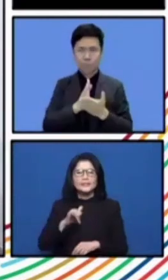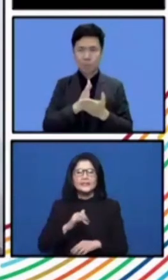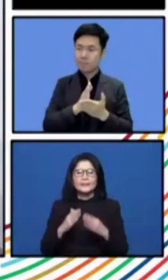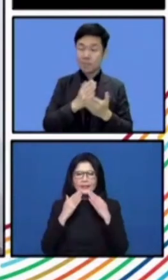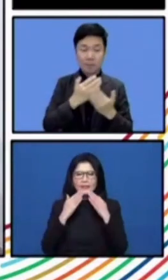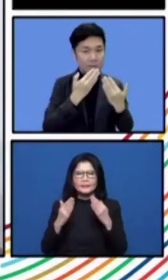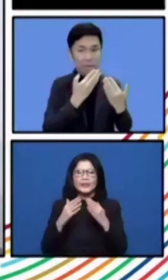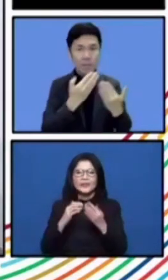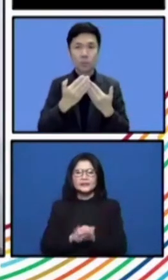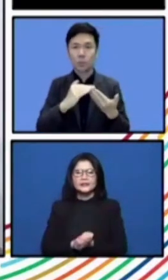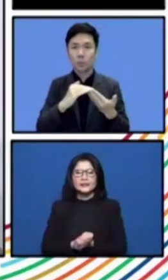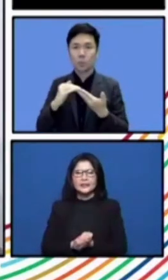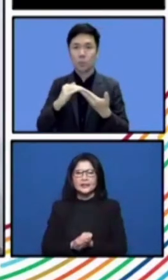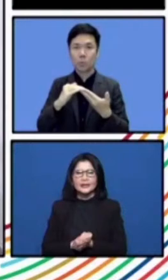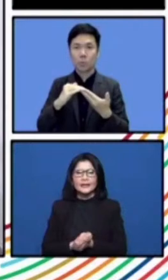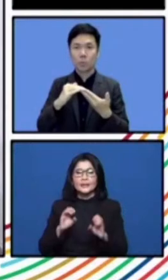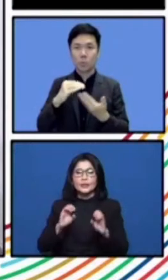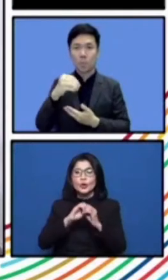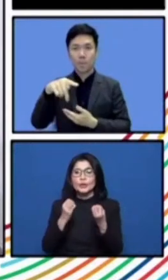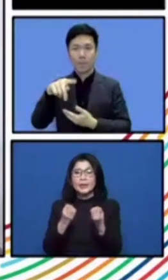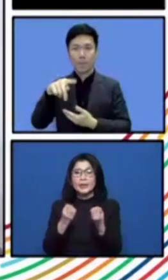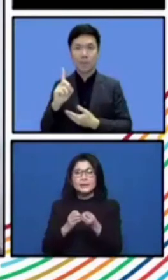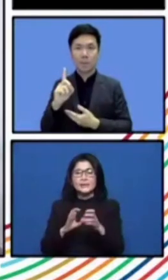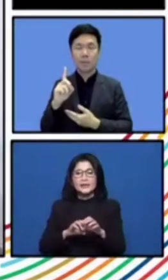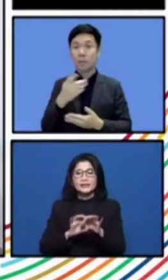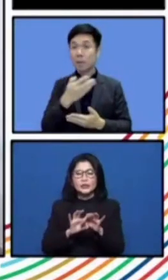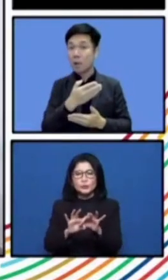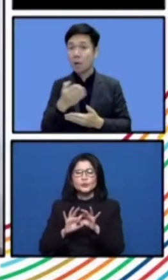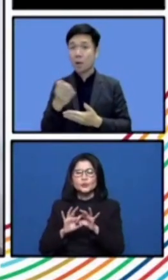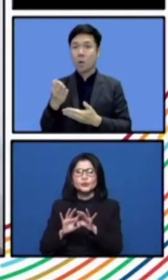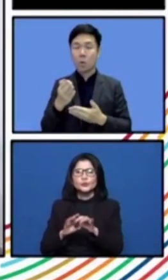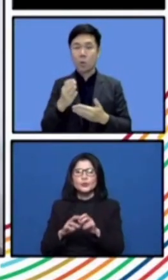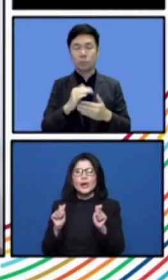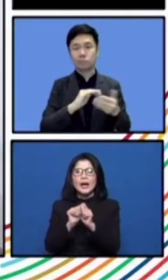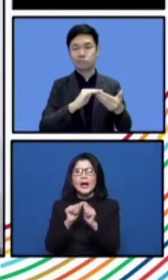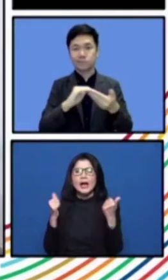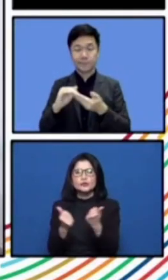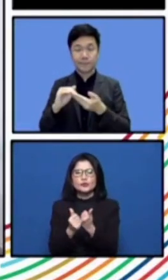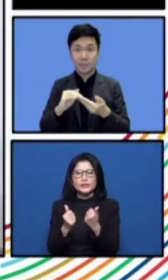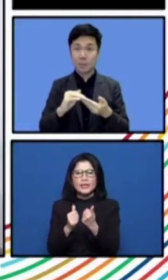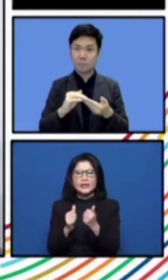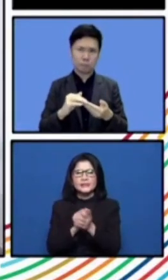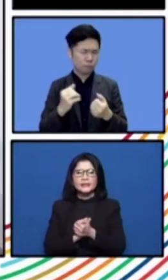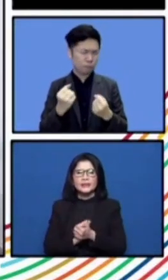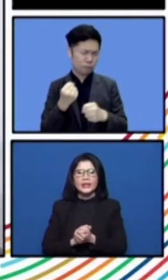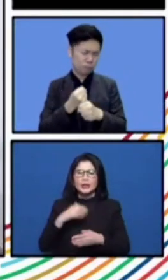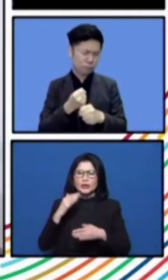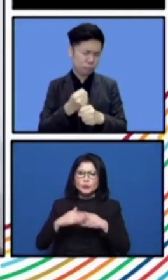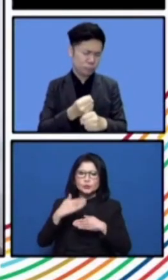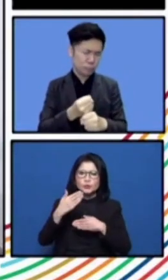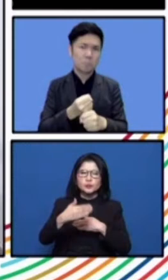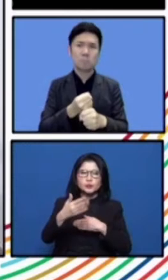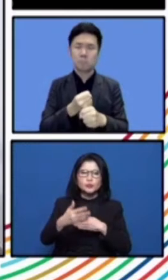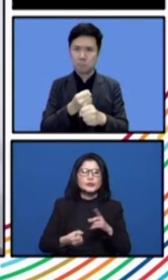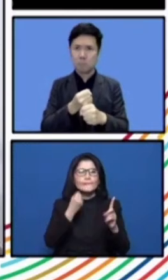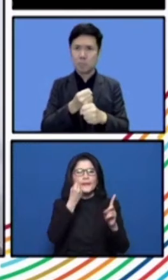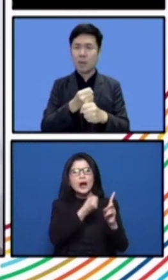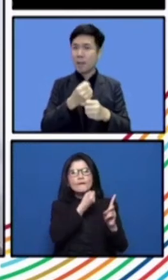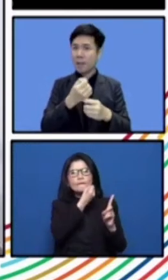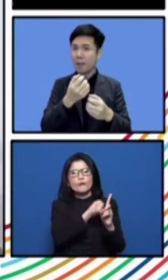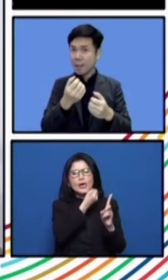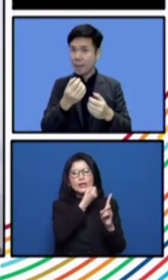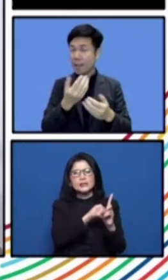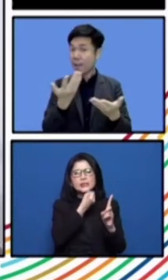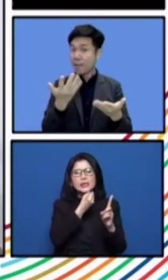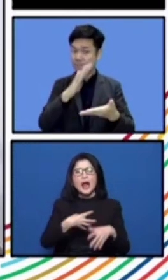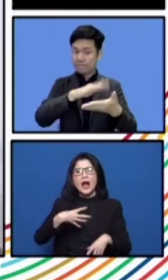take Forest Association they are quoting the right Language sign language everywhere motherland